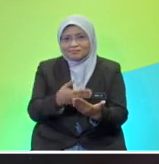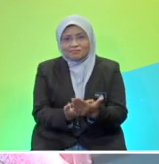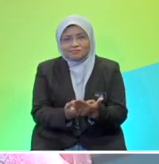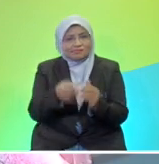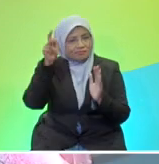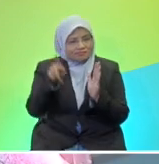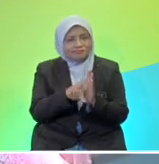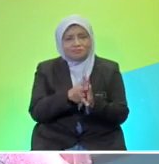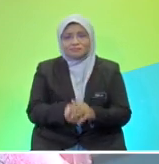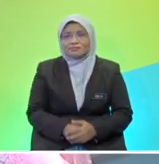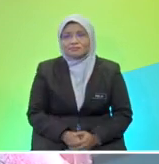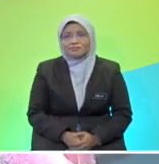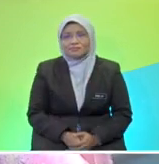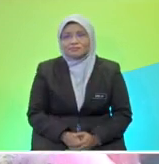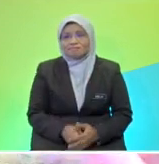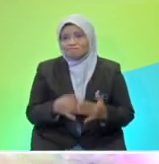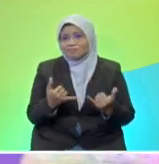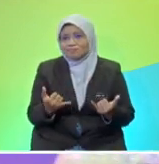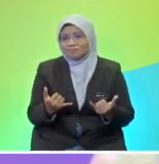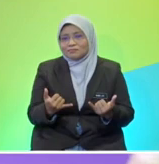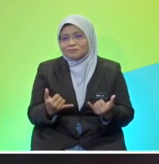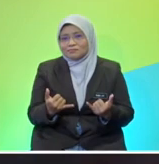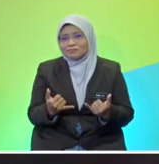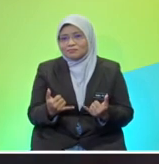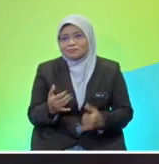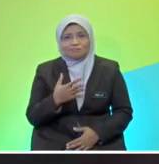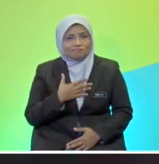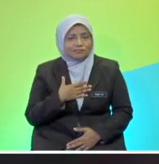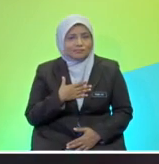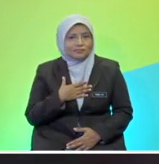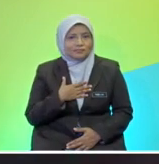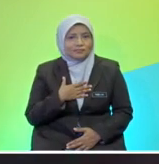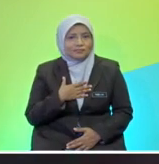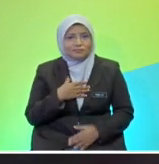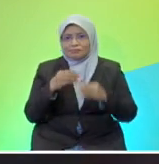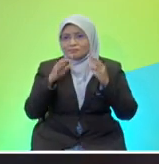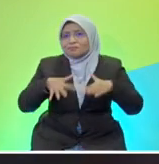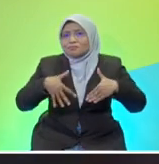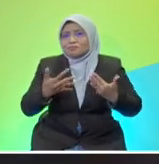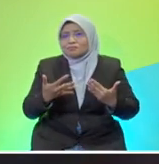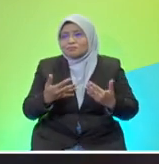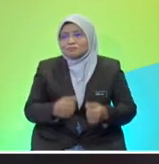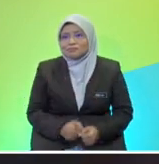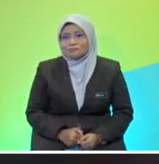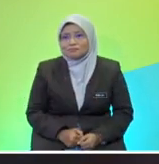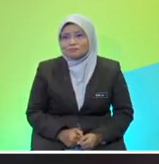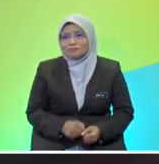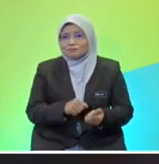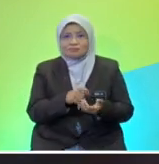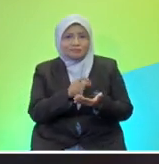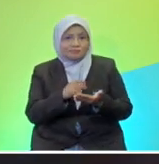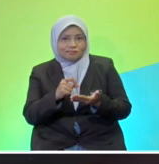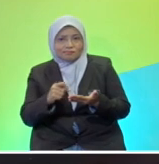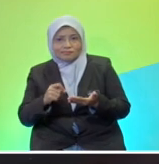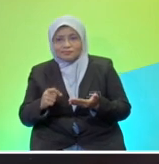going to teach you how to write the words. Okay, let's go. Alright, first one. We are going to write